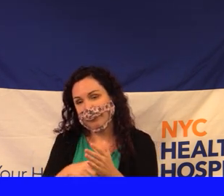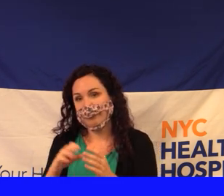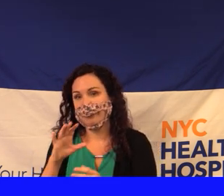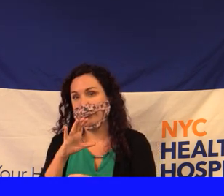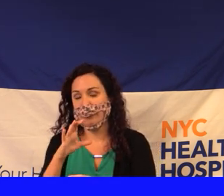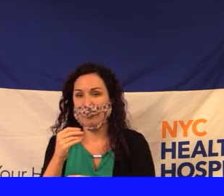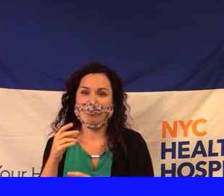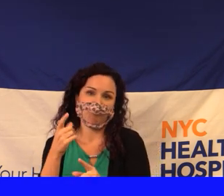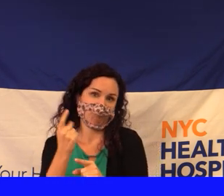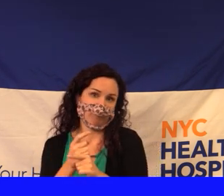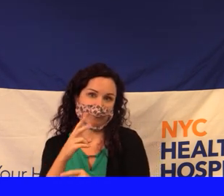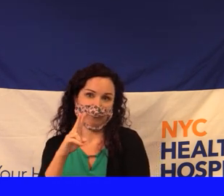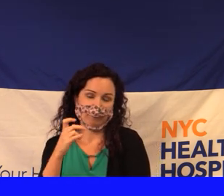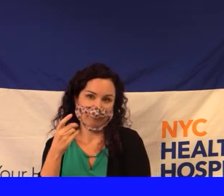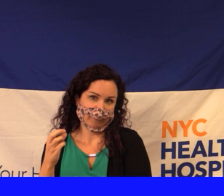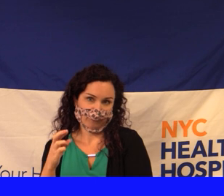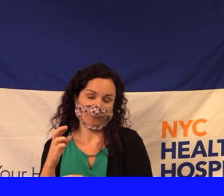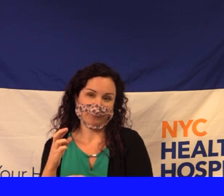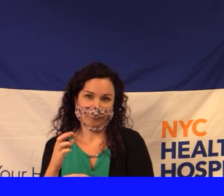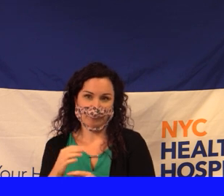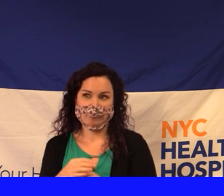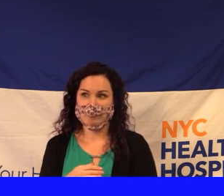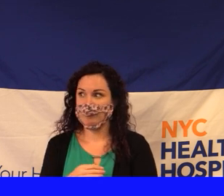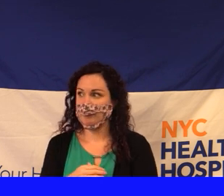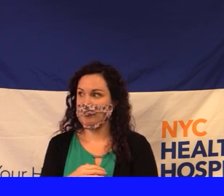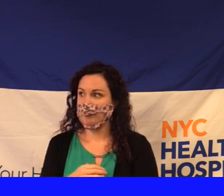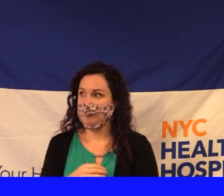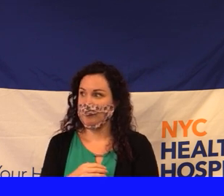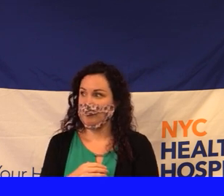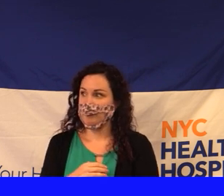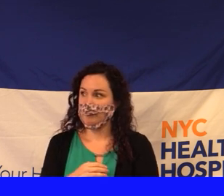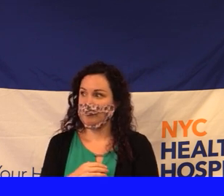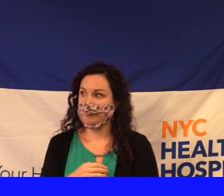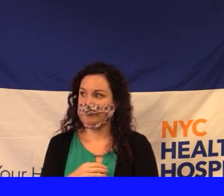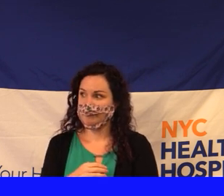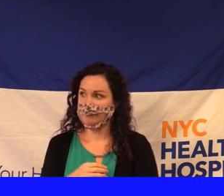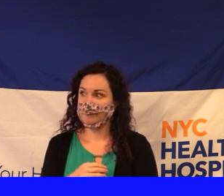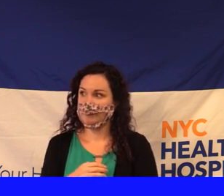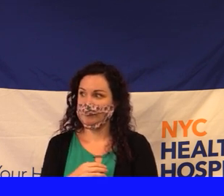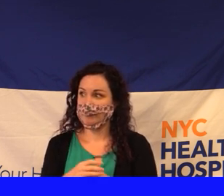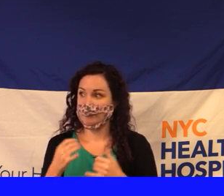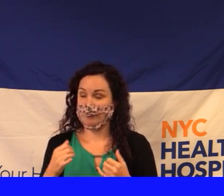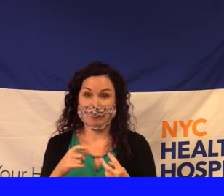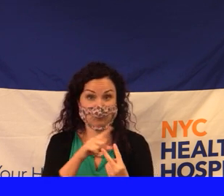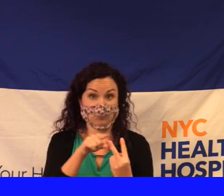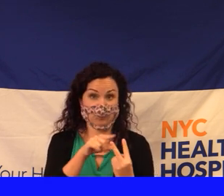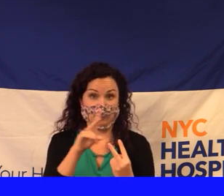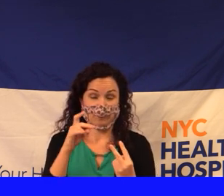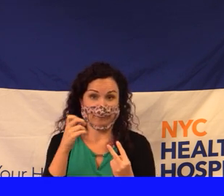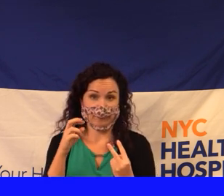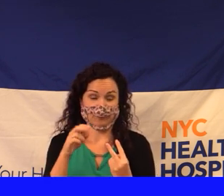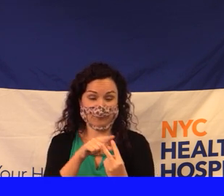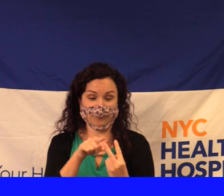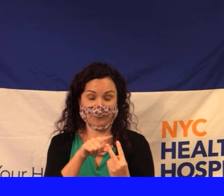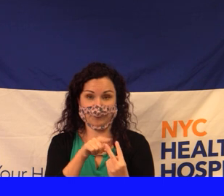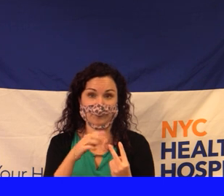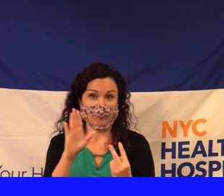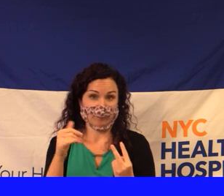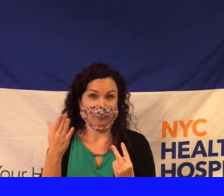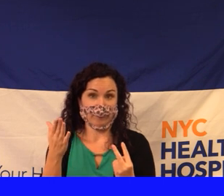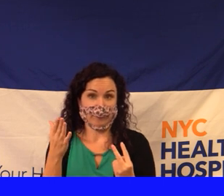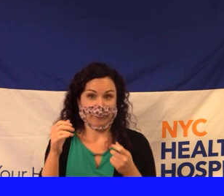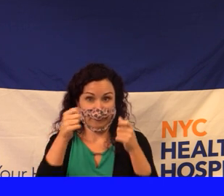vendor. Part of that is understanding the market state. So today there are only two vendors who can provide